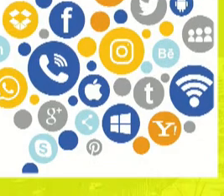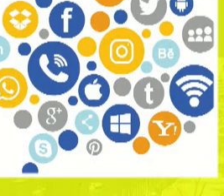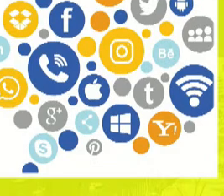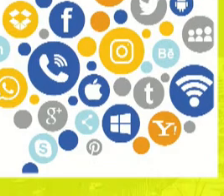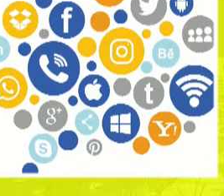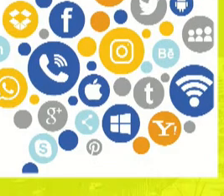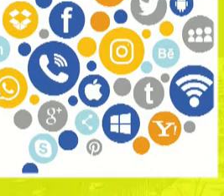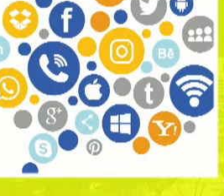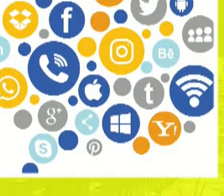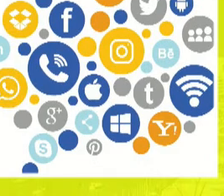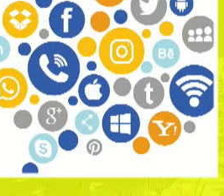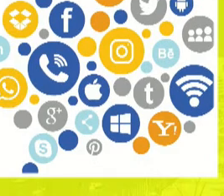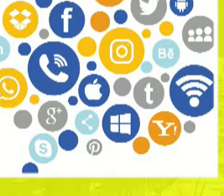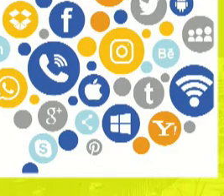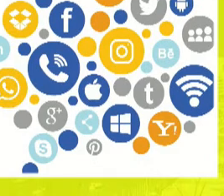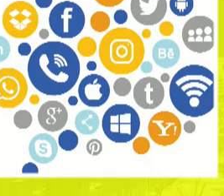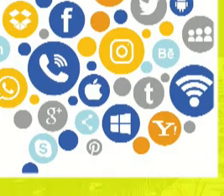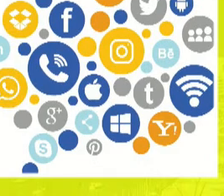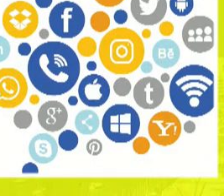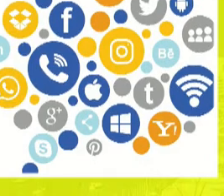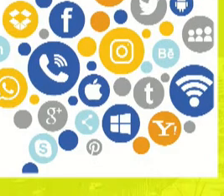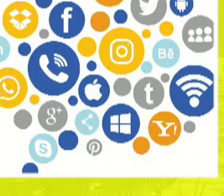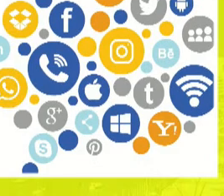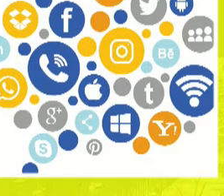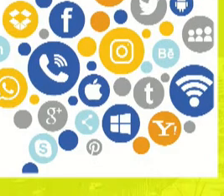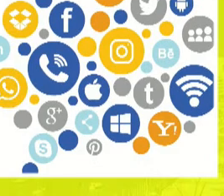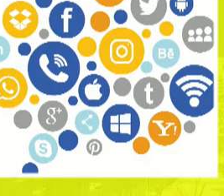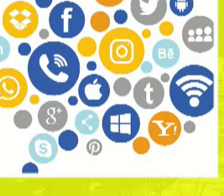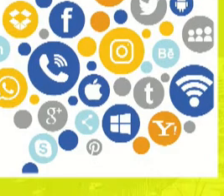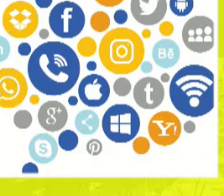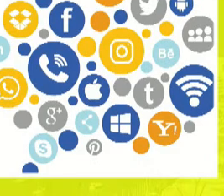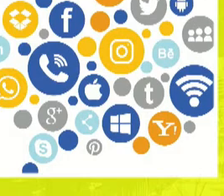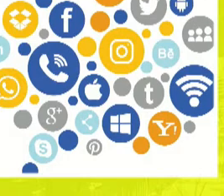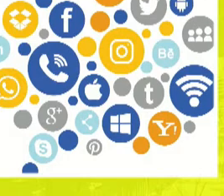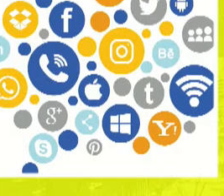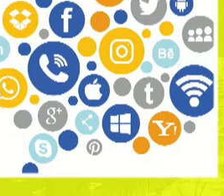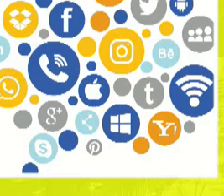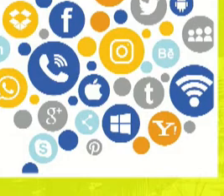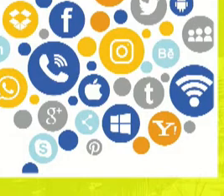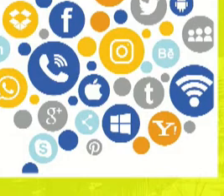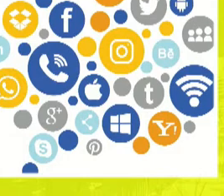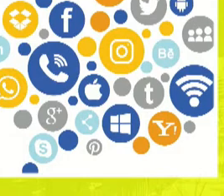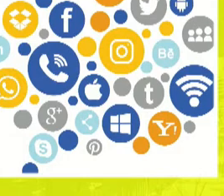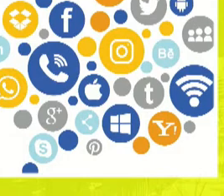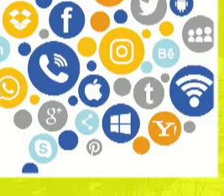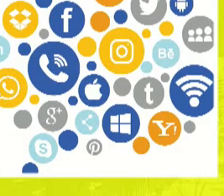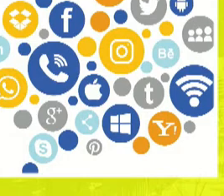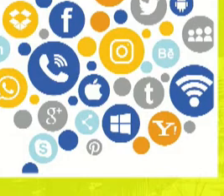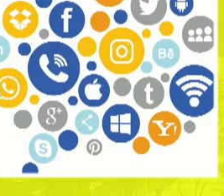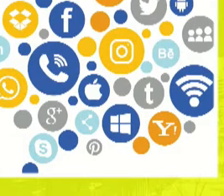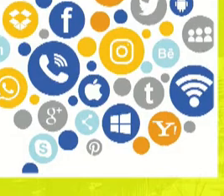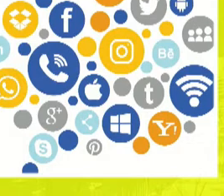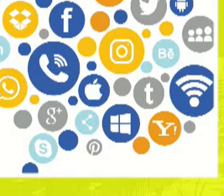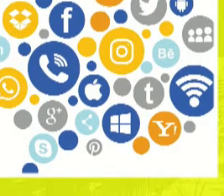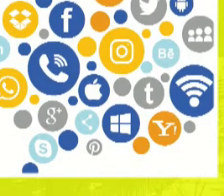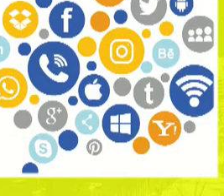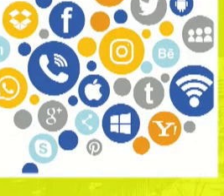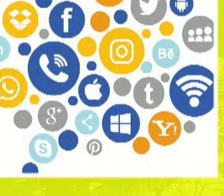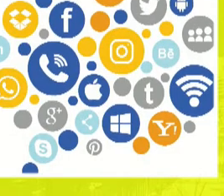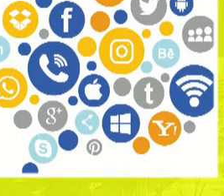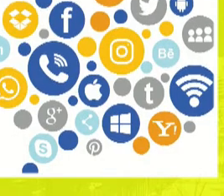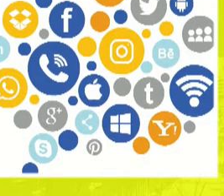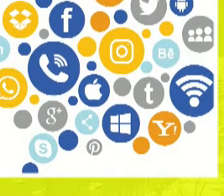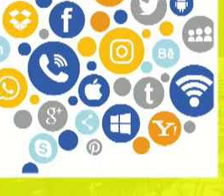as a context my challenge is to develop this mlc with what's